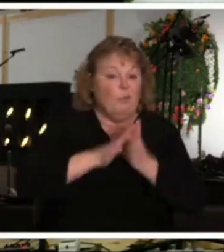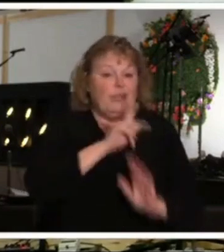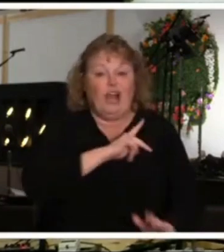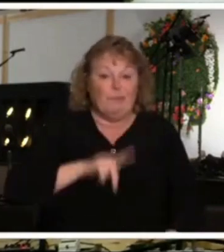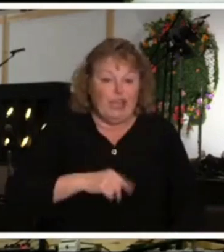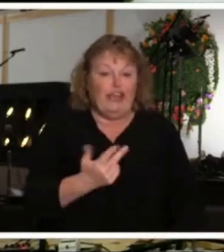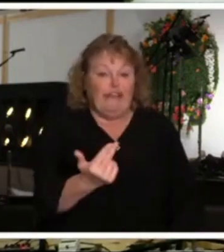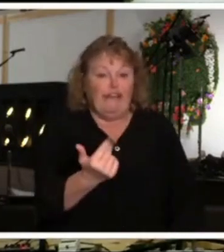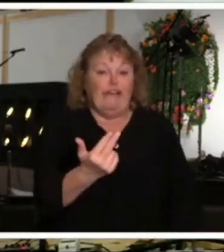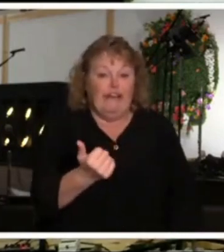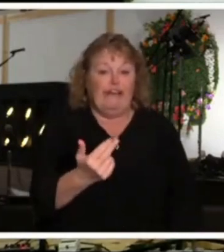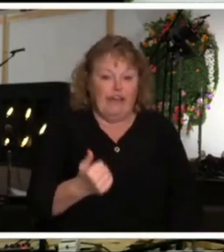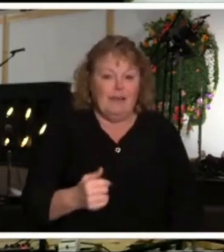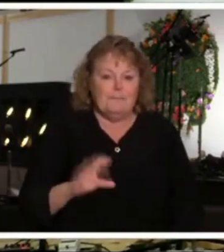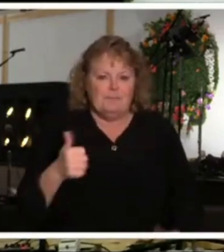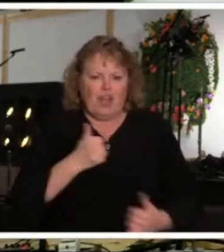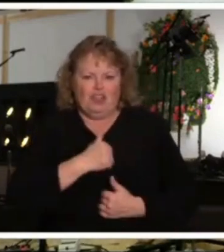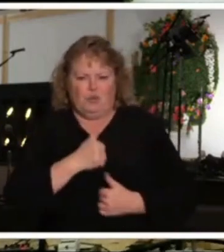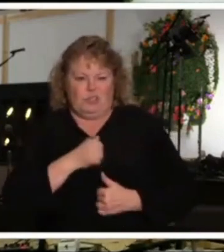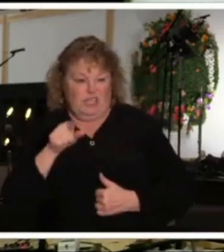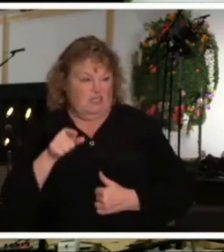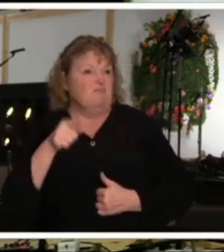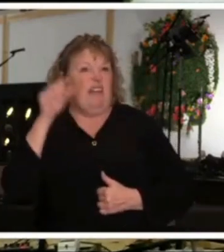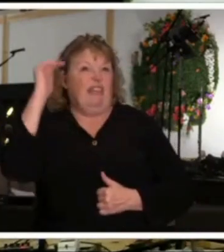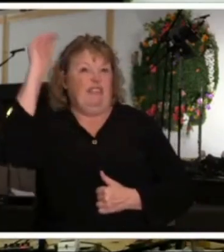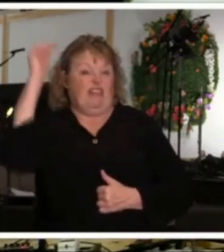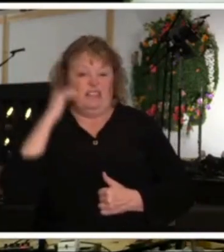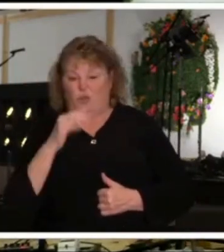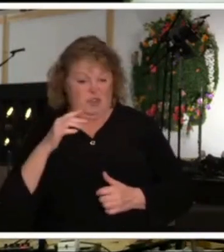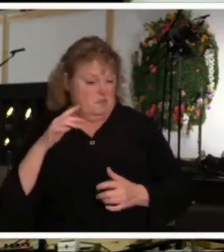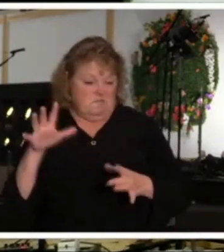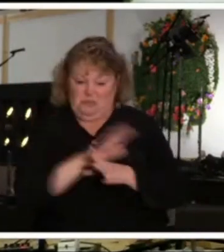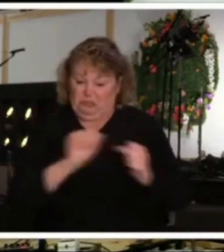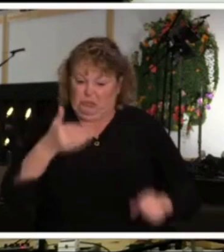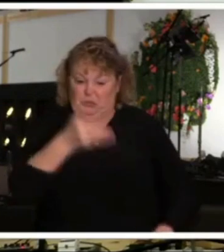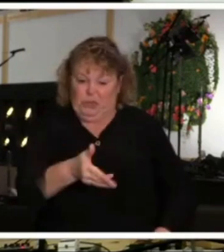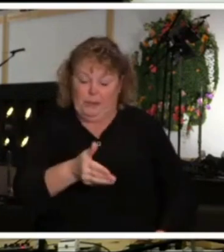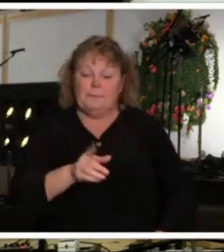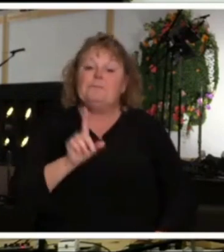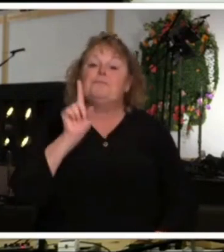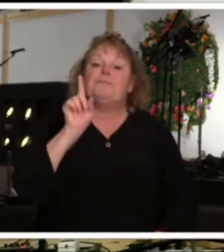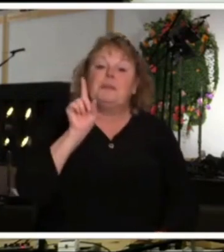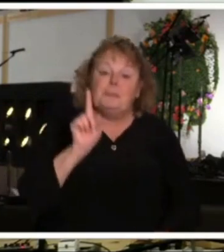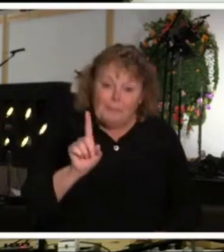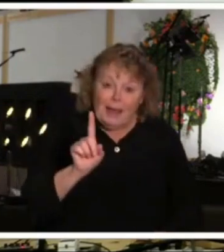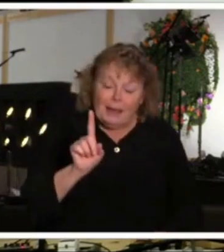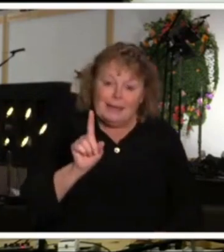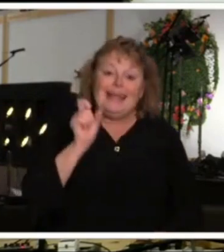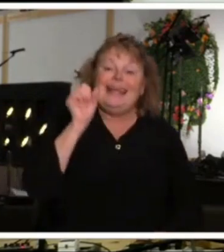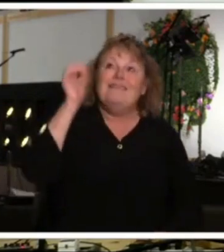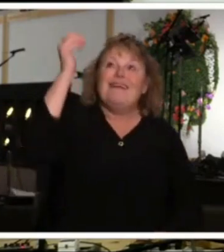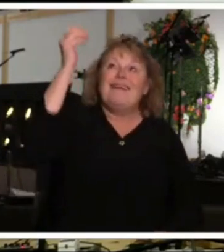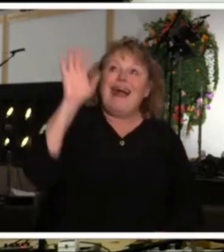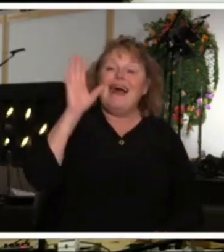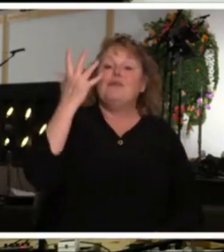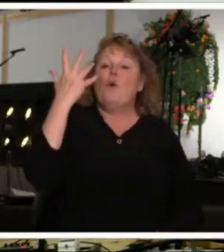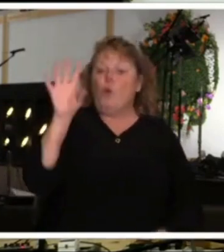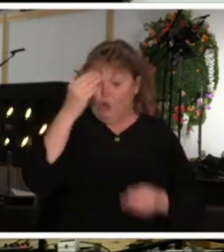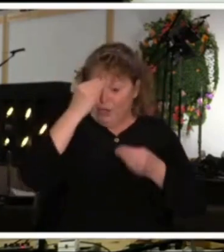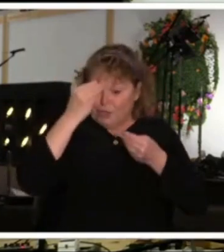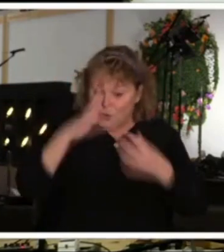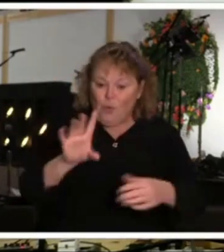The other soldiers like, yo, this dude about to get ate up. But you know what? When you think about it, if God had already told